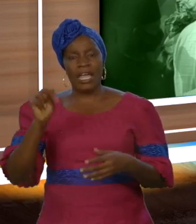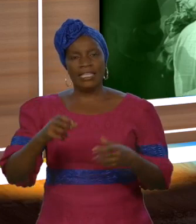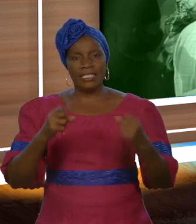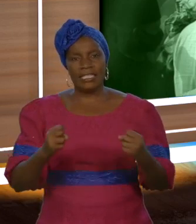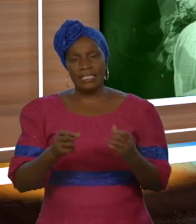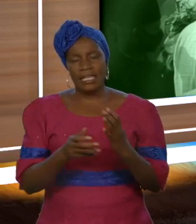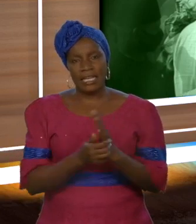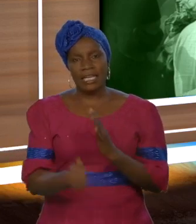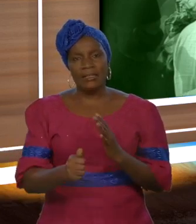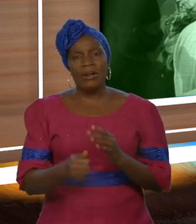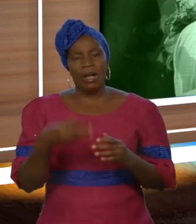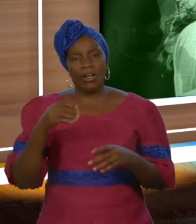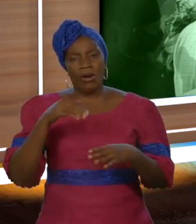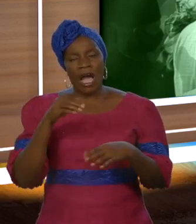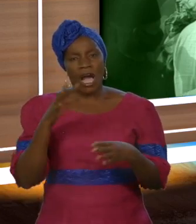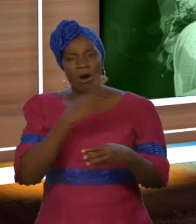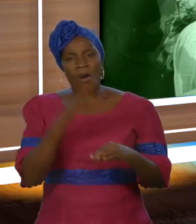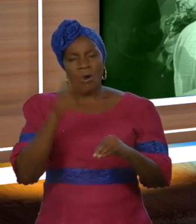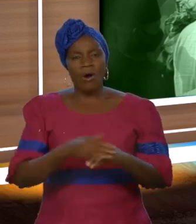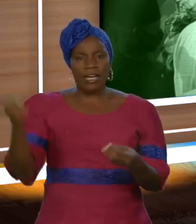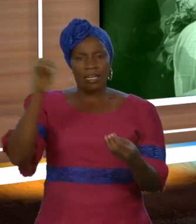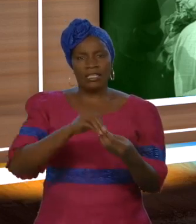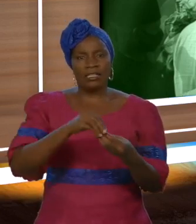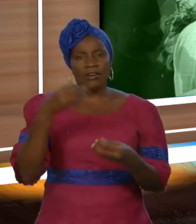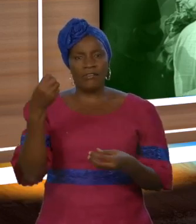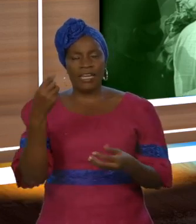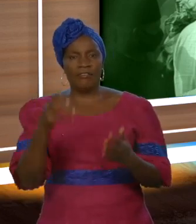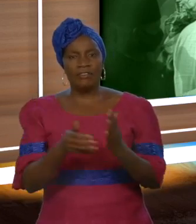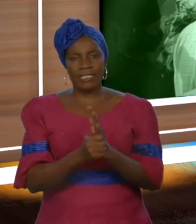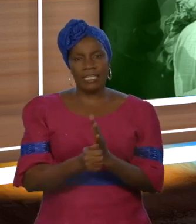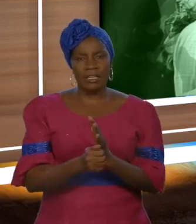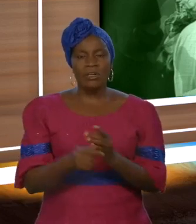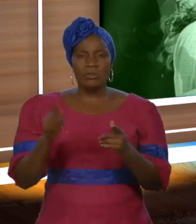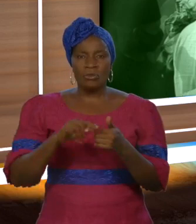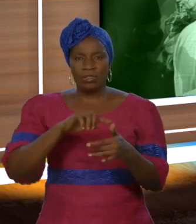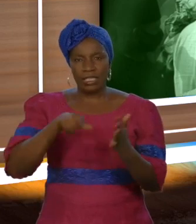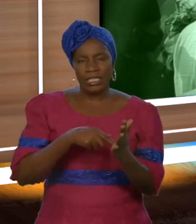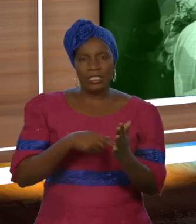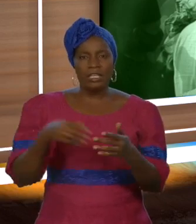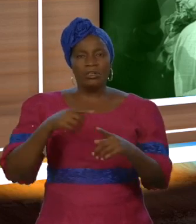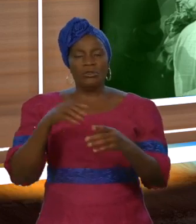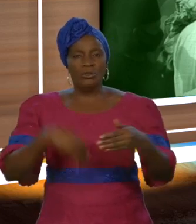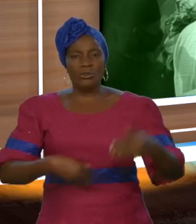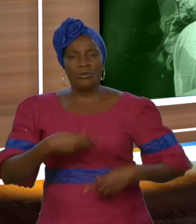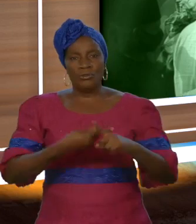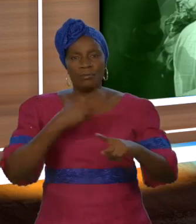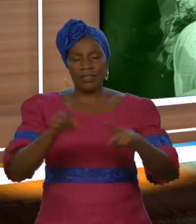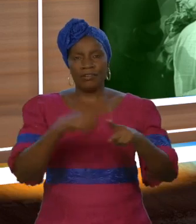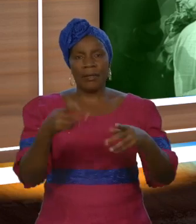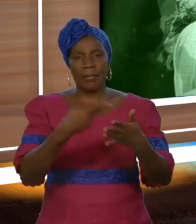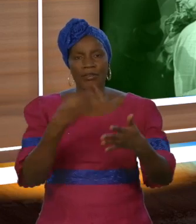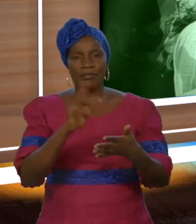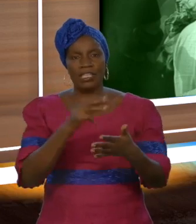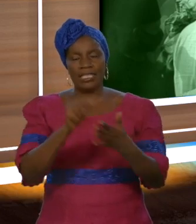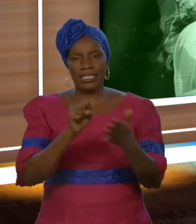23,991 N-skills beneficiaries on 11 additional trades nationwide. To this end, youth from all parts of the country